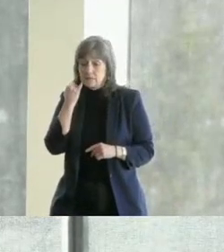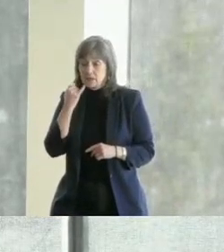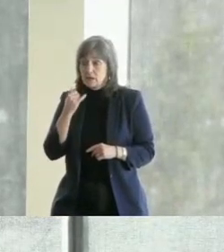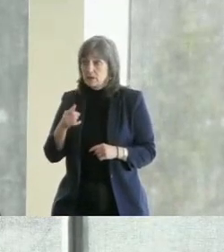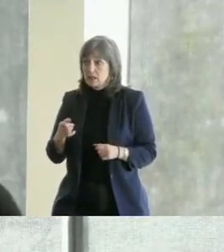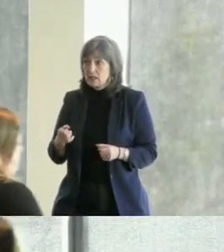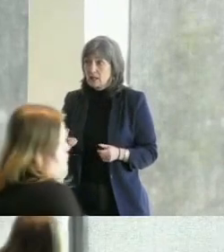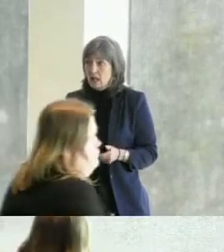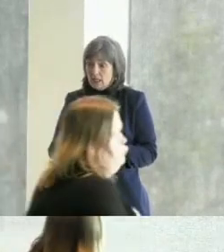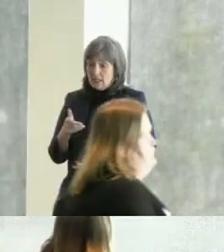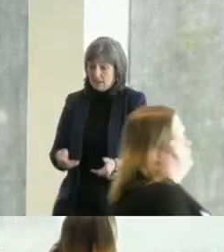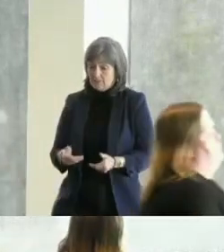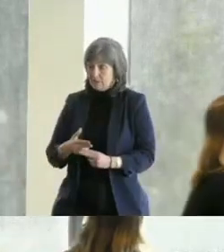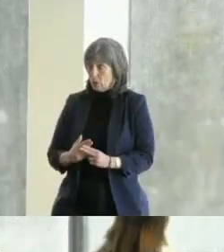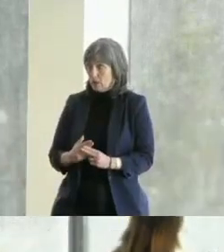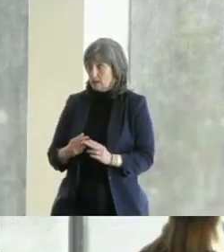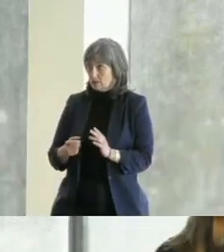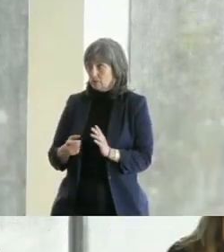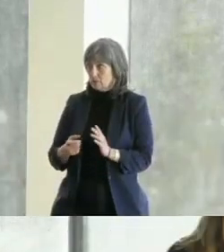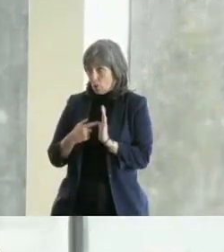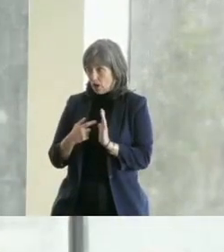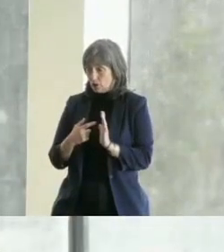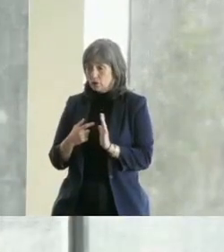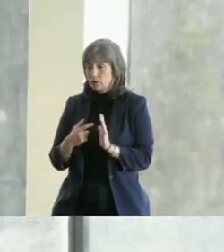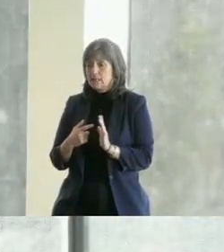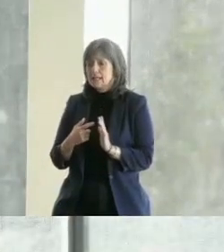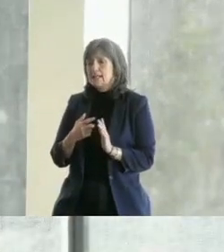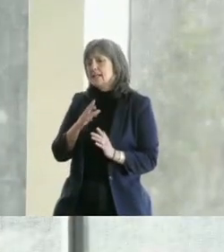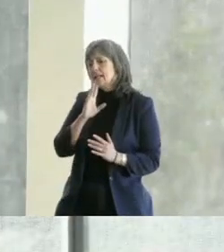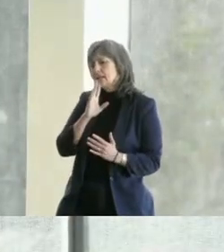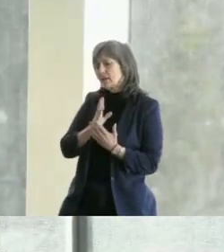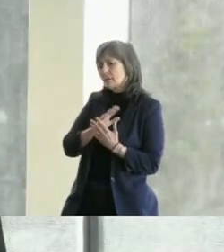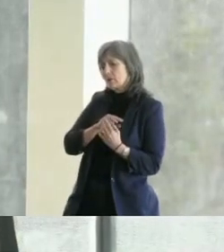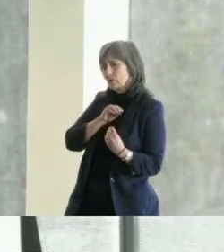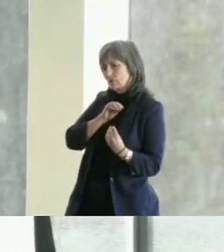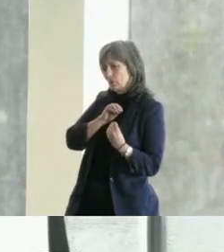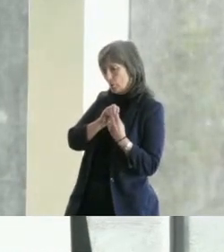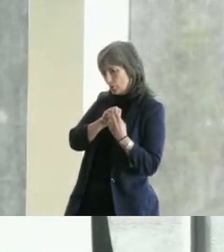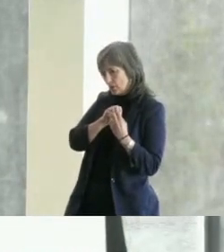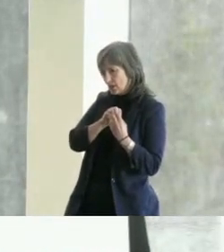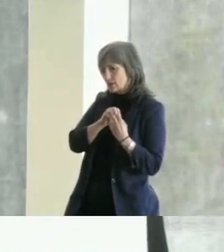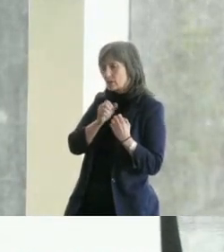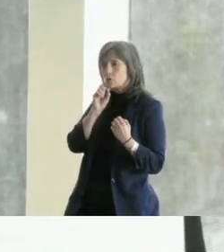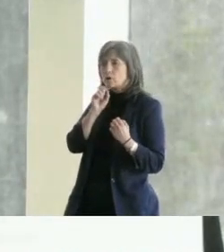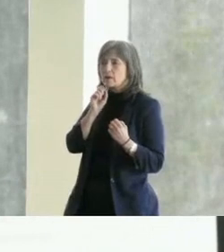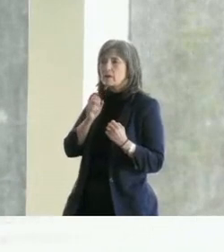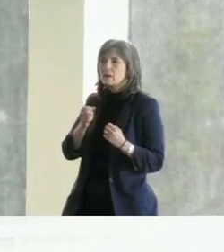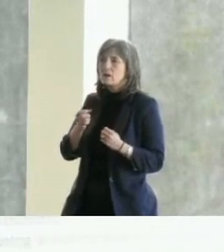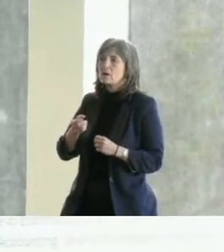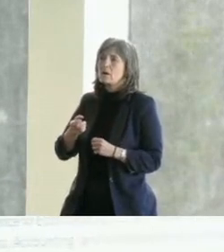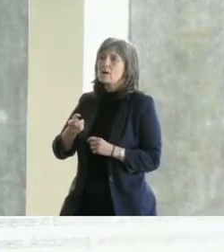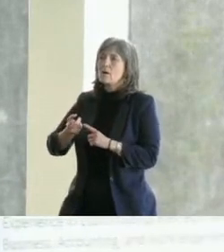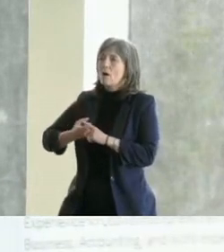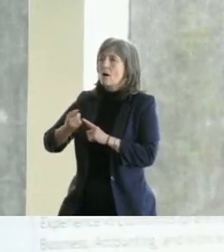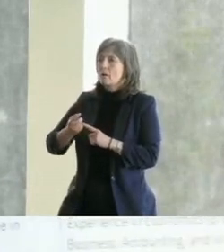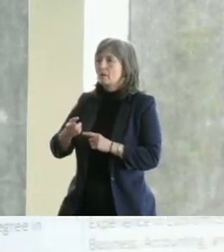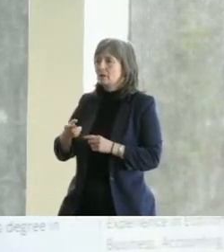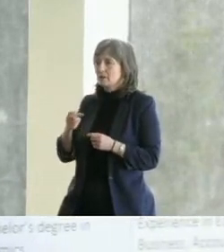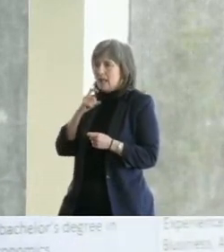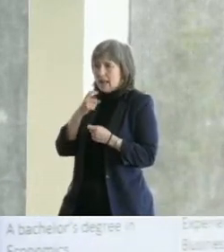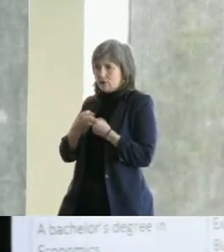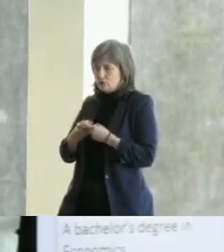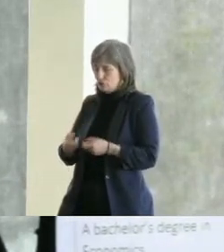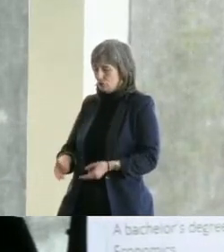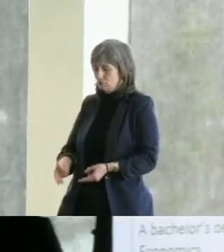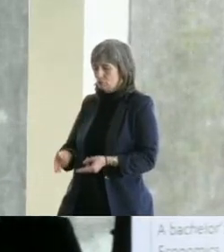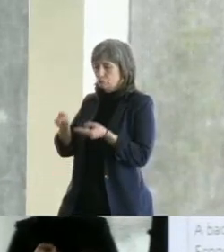weight capacity, they have talked about negotiating with hydraulic lifts, or if there's a way that you